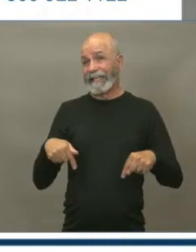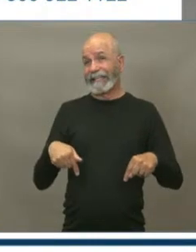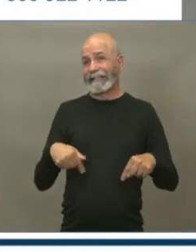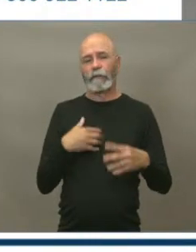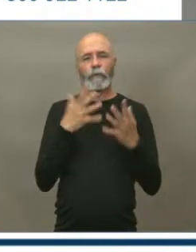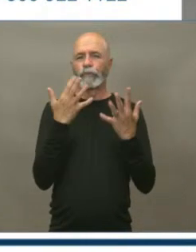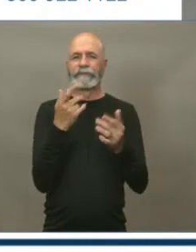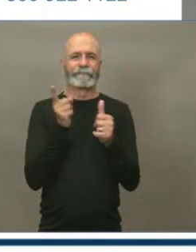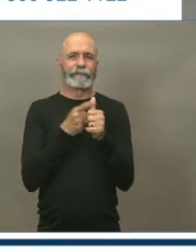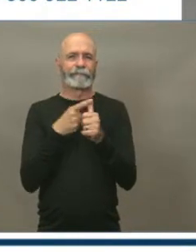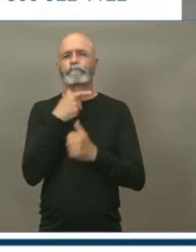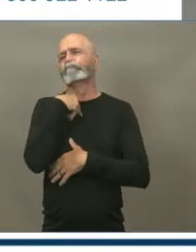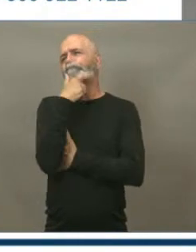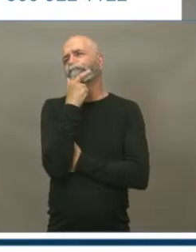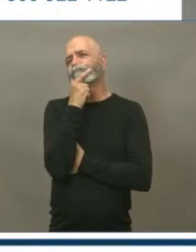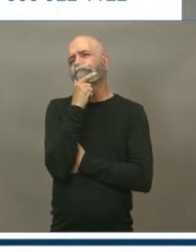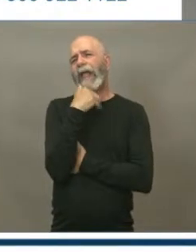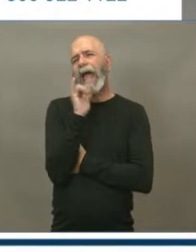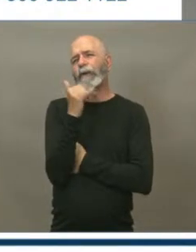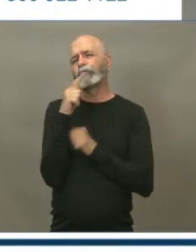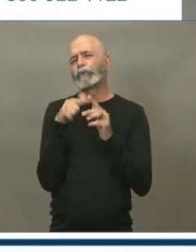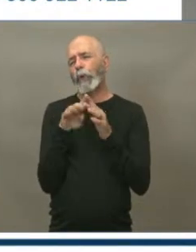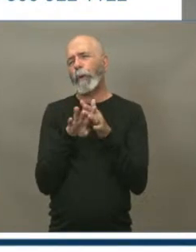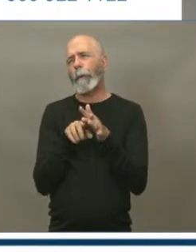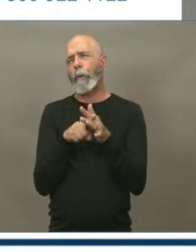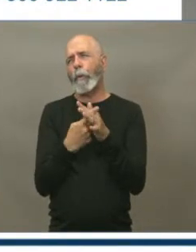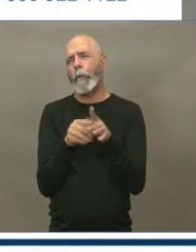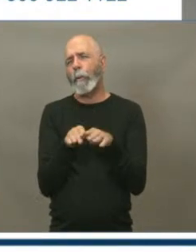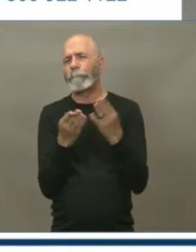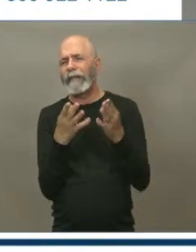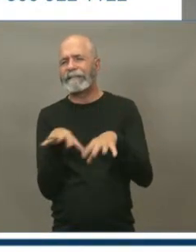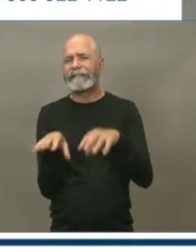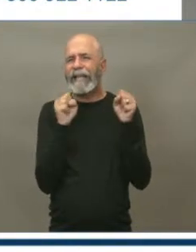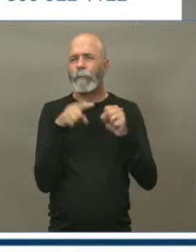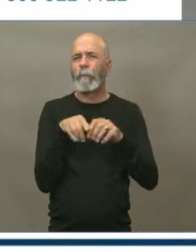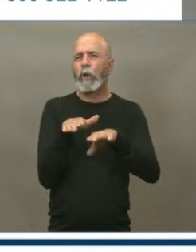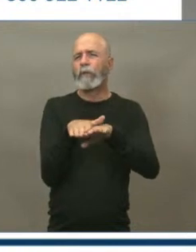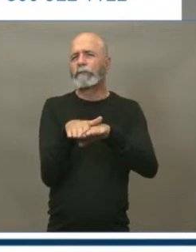might slowly reopen. As I said, that the last briefing, we're basing that on